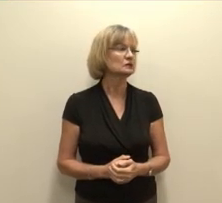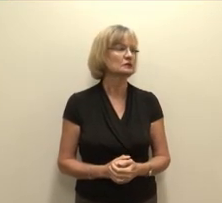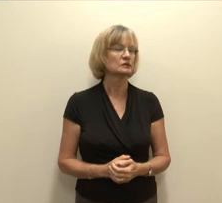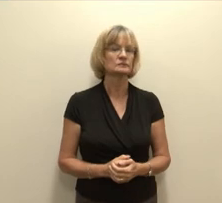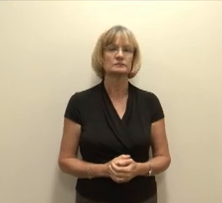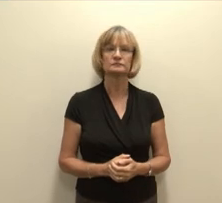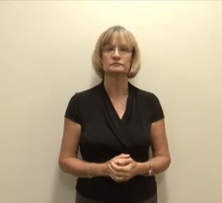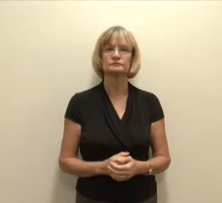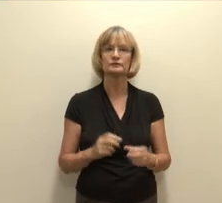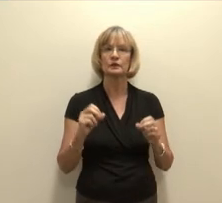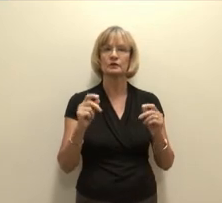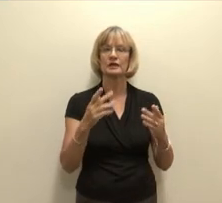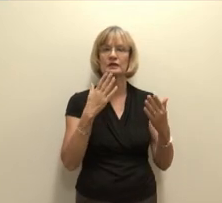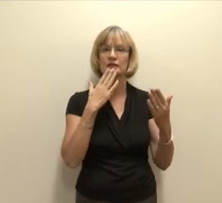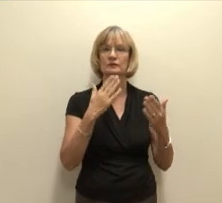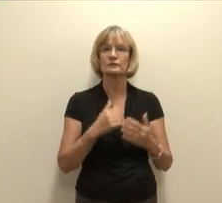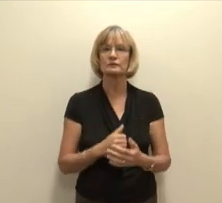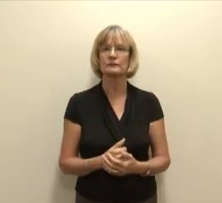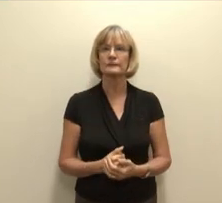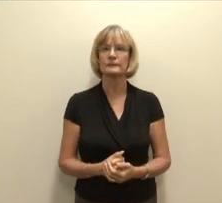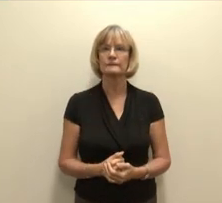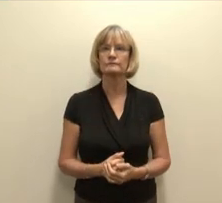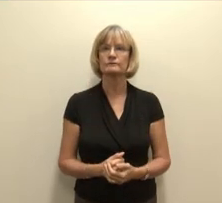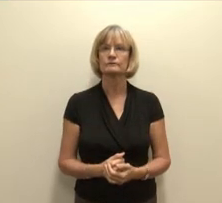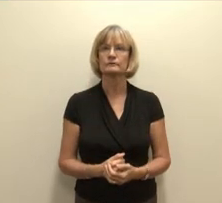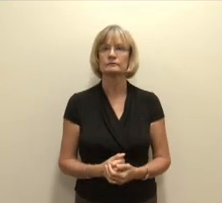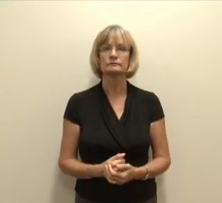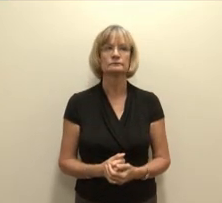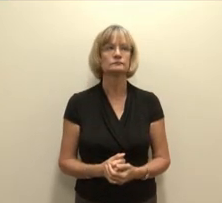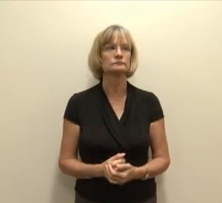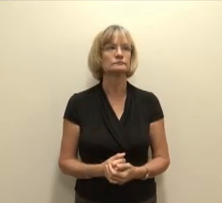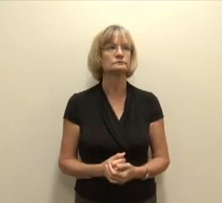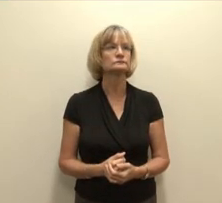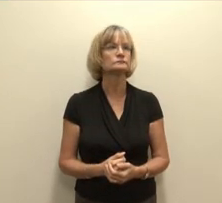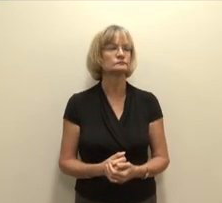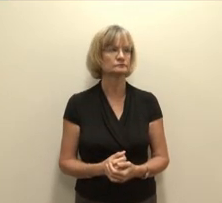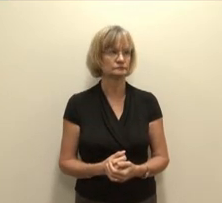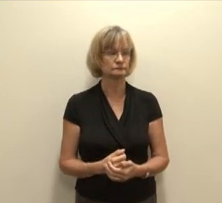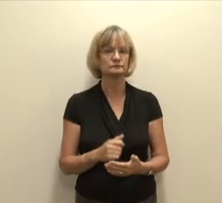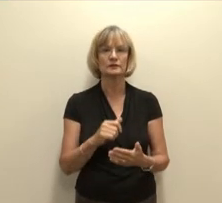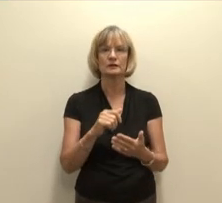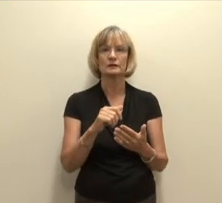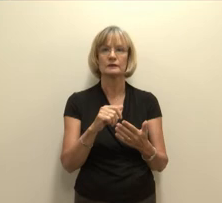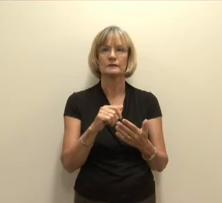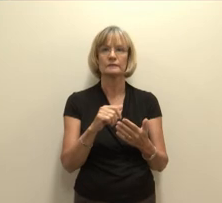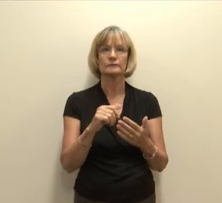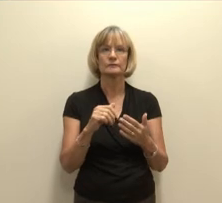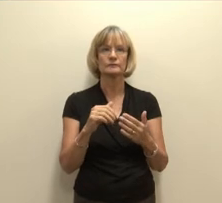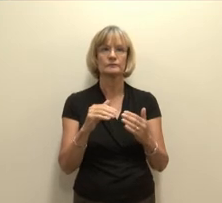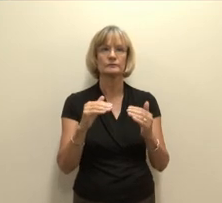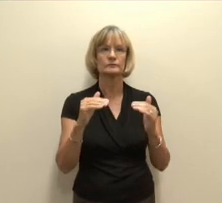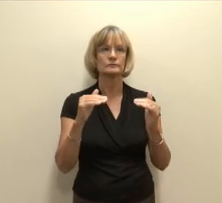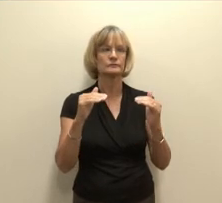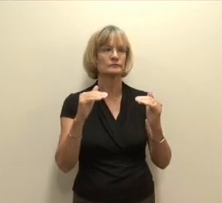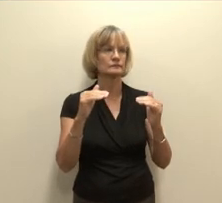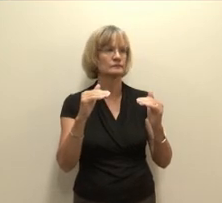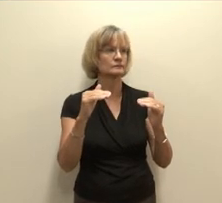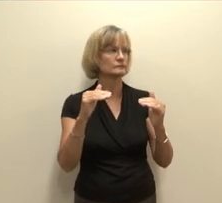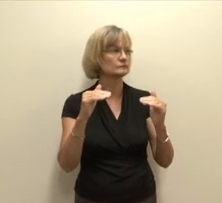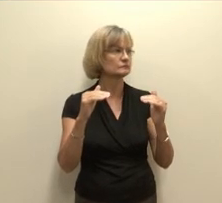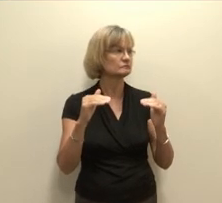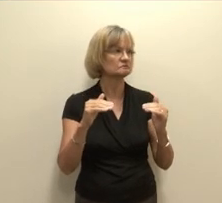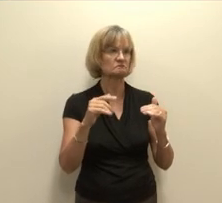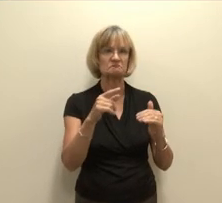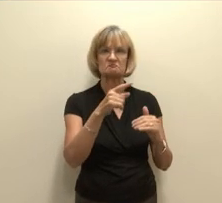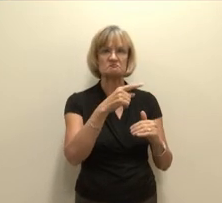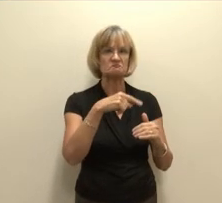Okay, thank you. Item 9, consent agenda. I was not asked to remove any items from